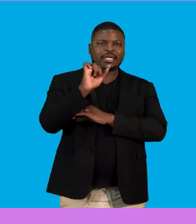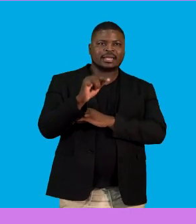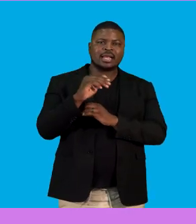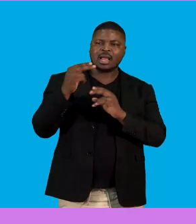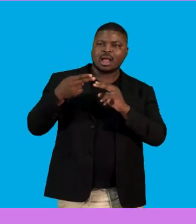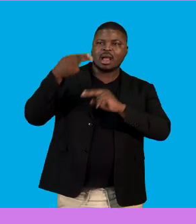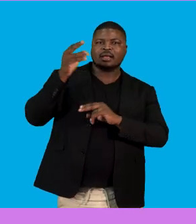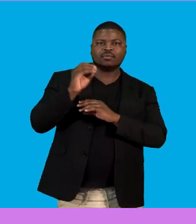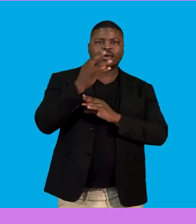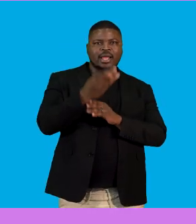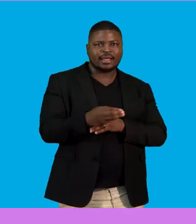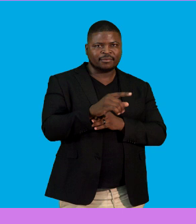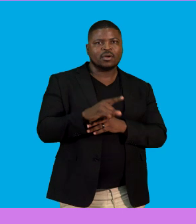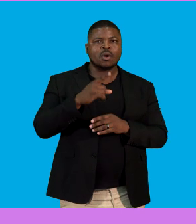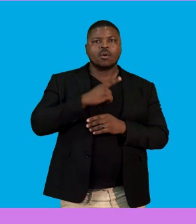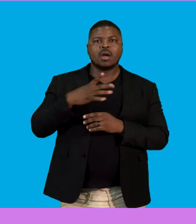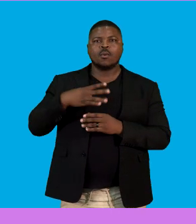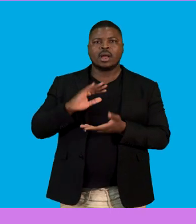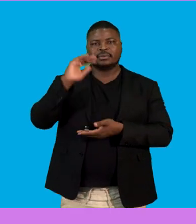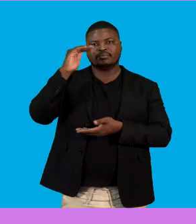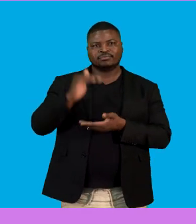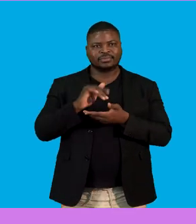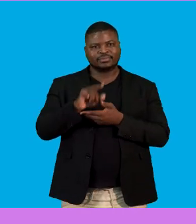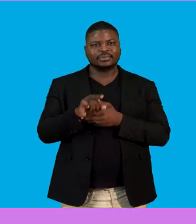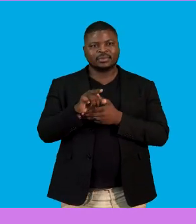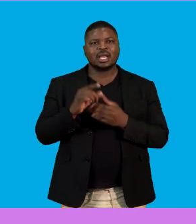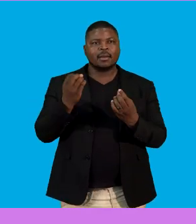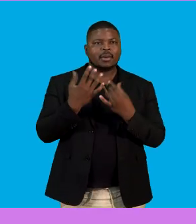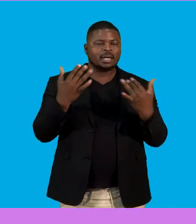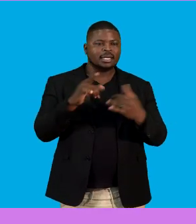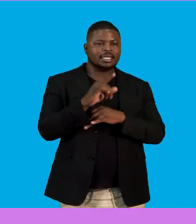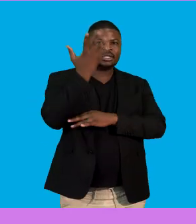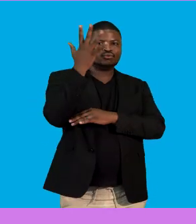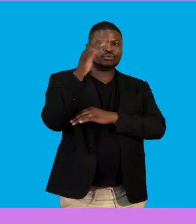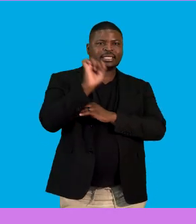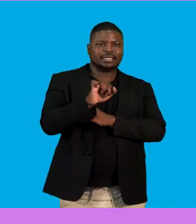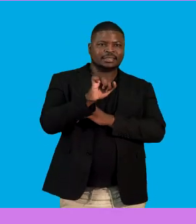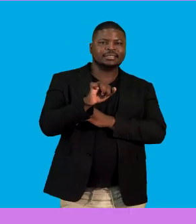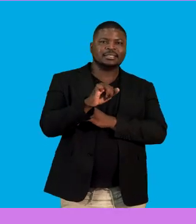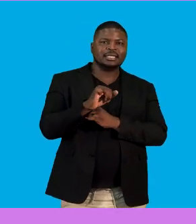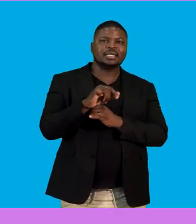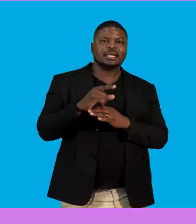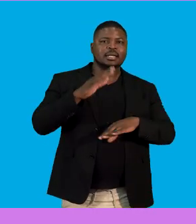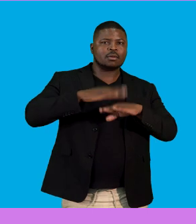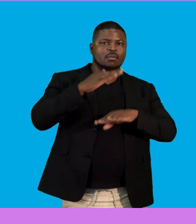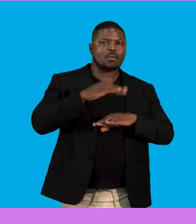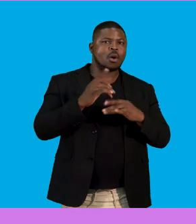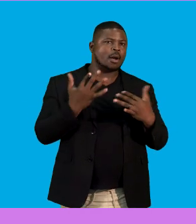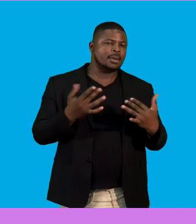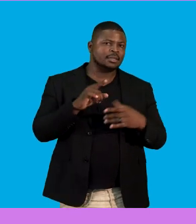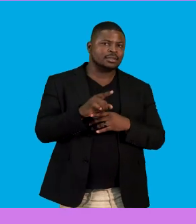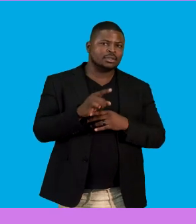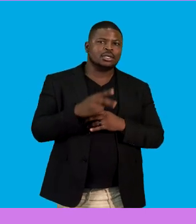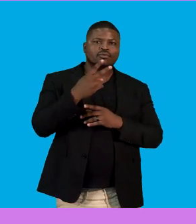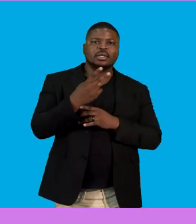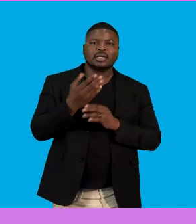there. Mr. Ntluli wants to reduce the maximum height of the majority trees. The maximum height of the